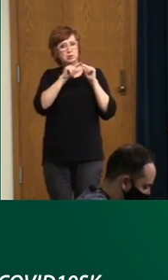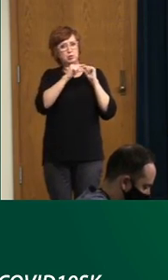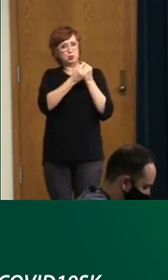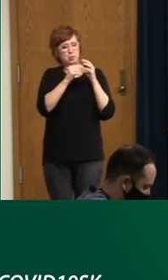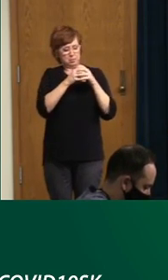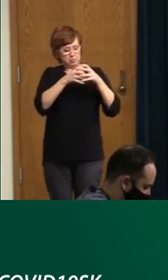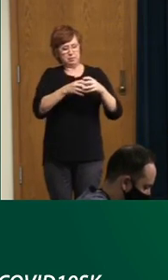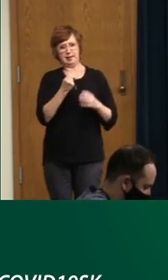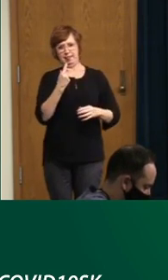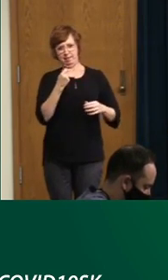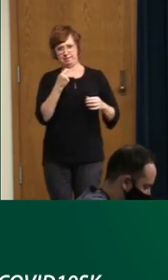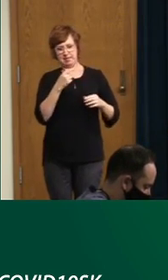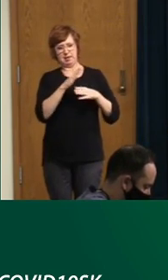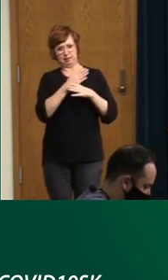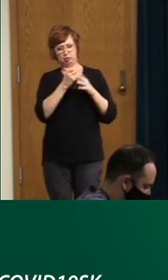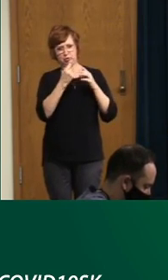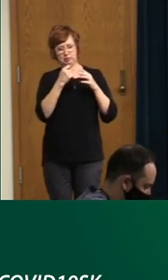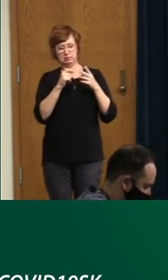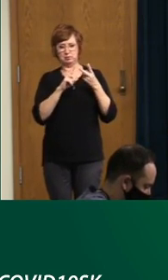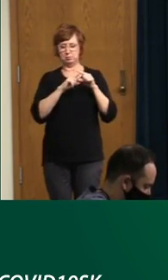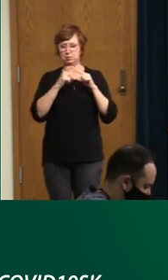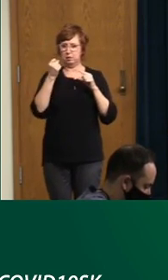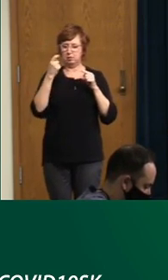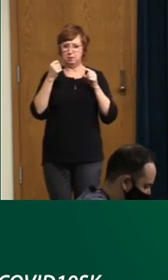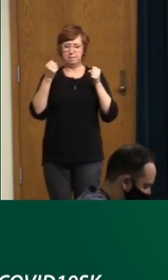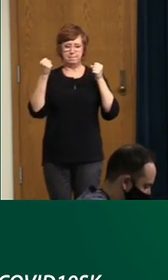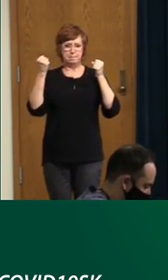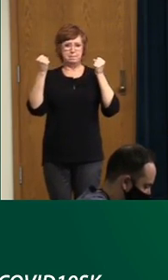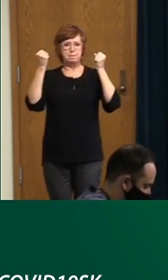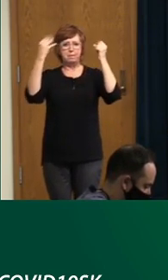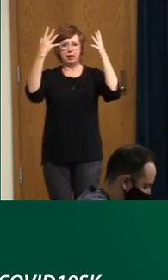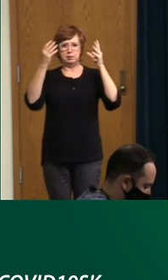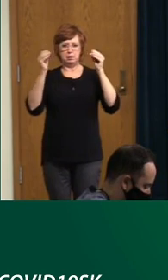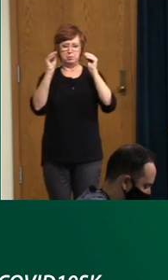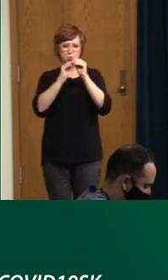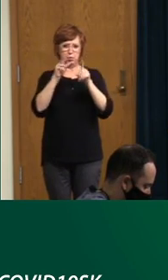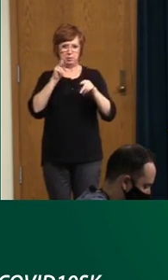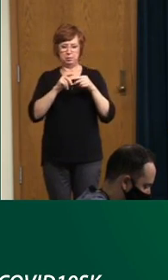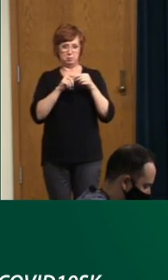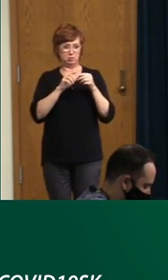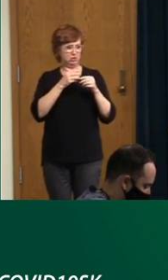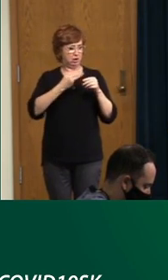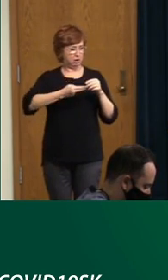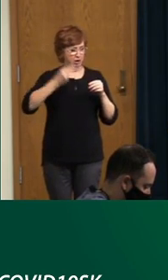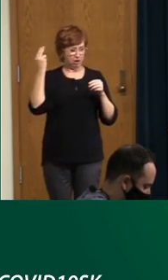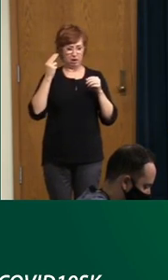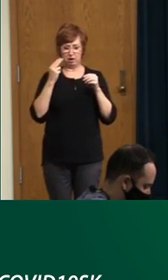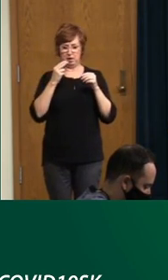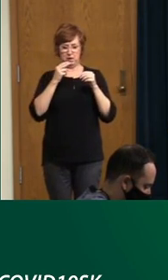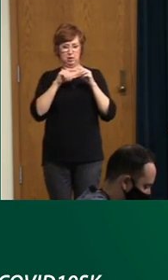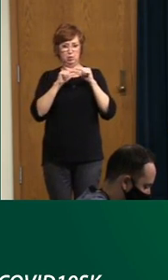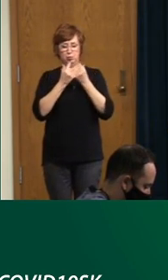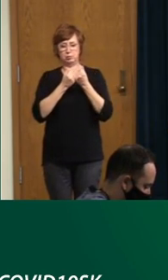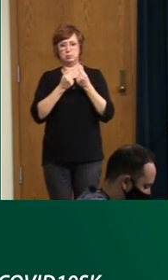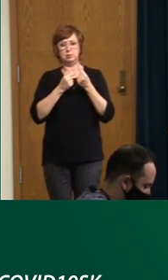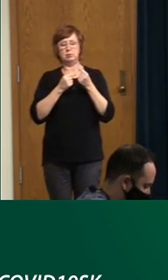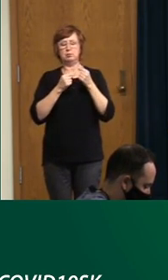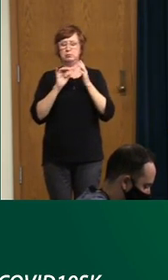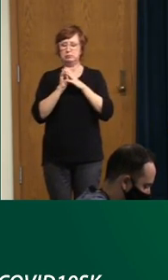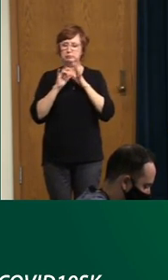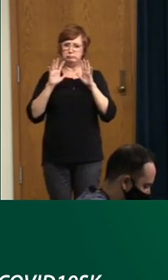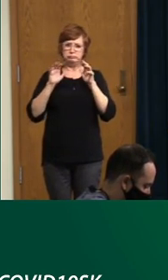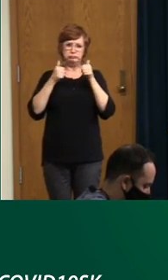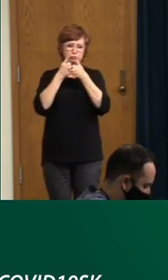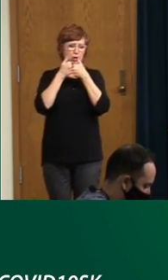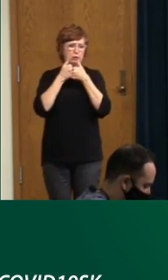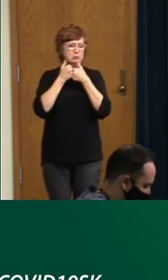reported each day, contact tracing is becoming challenging, particularly in Saskatoon.